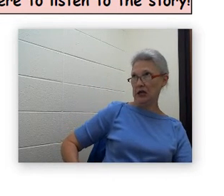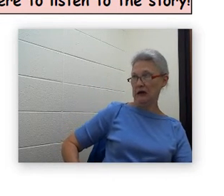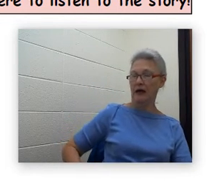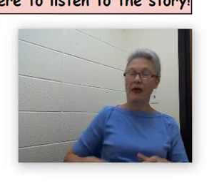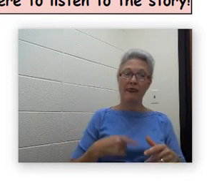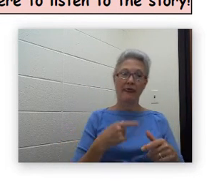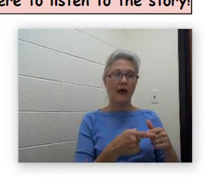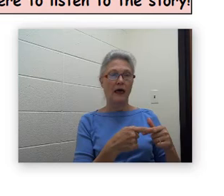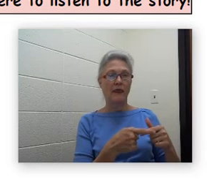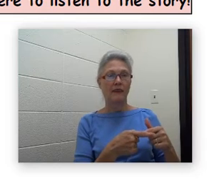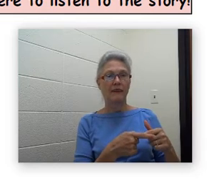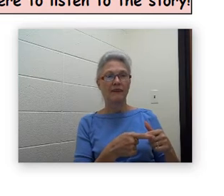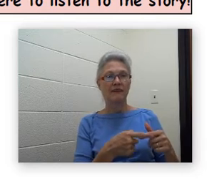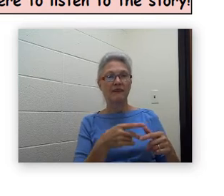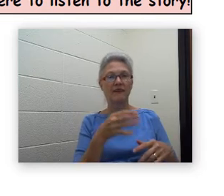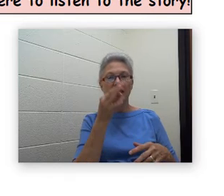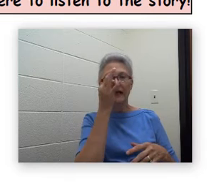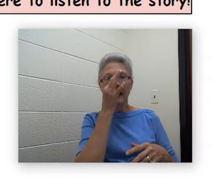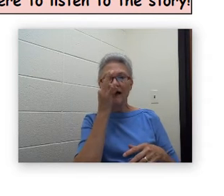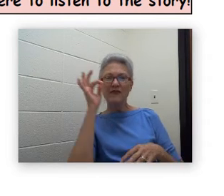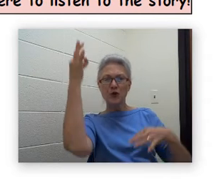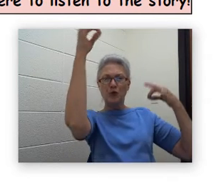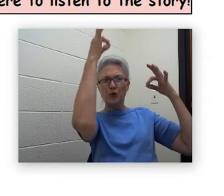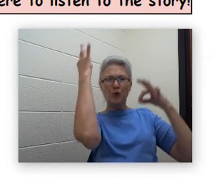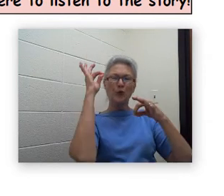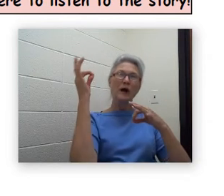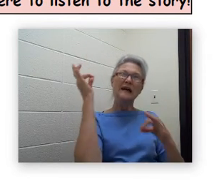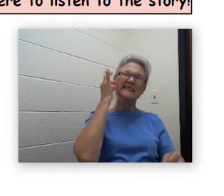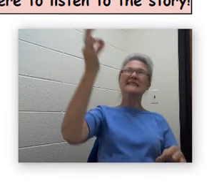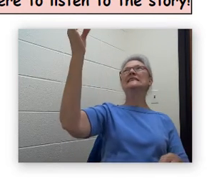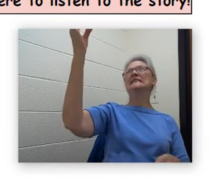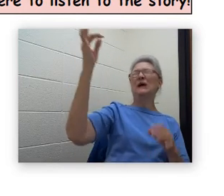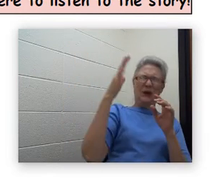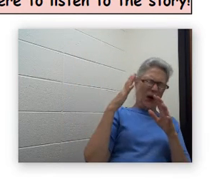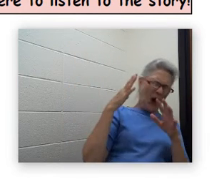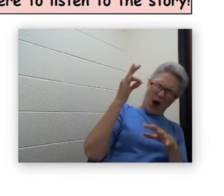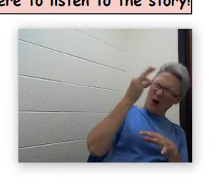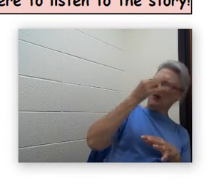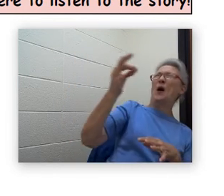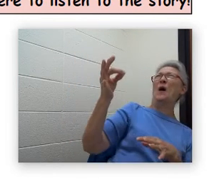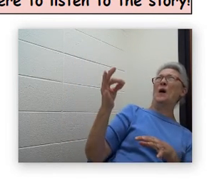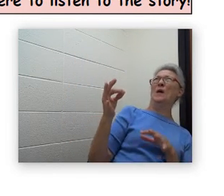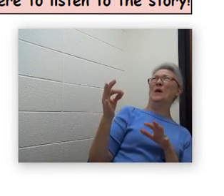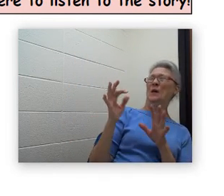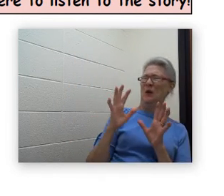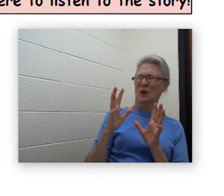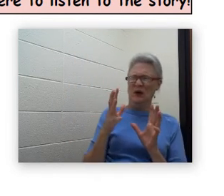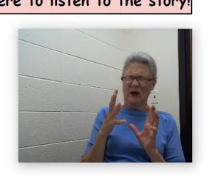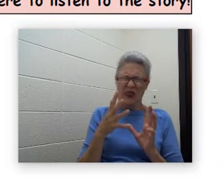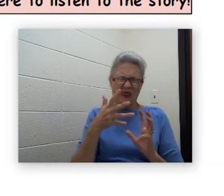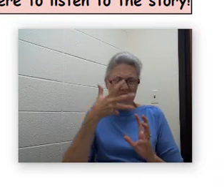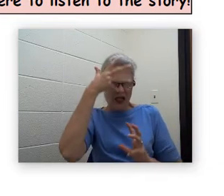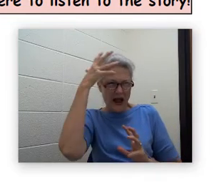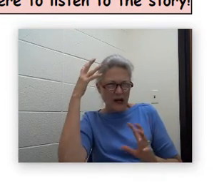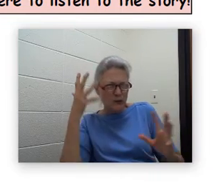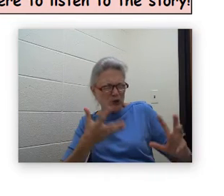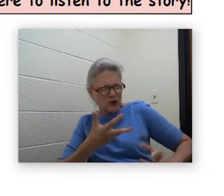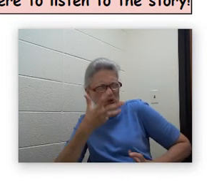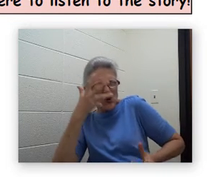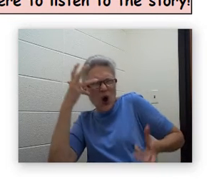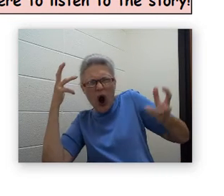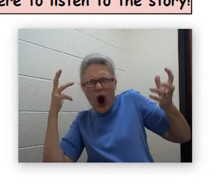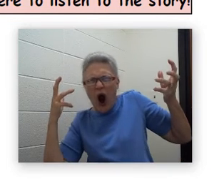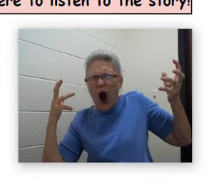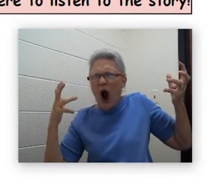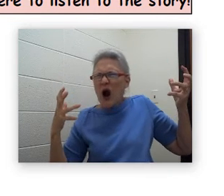next instant, the gnat flew at the lion and stung him sharply on the nose. This made the lion mad with rage, and